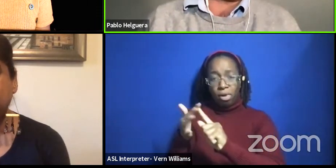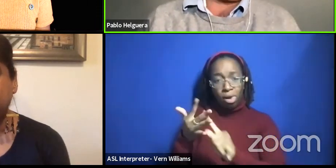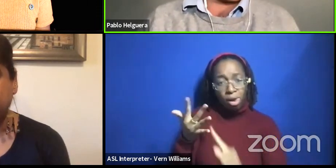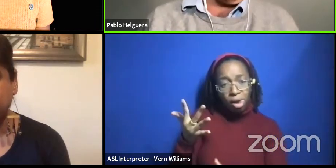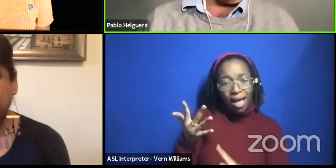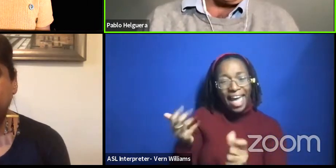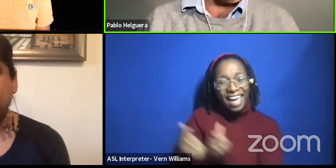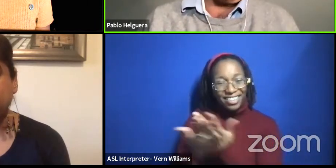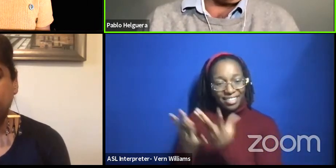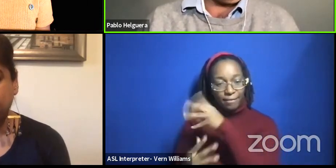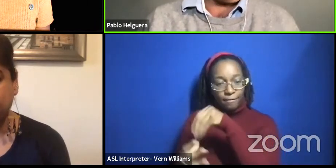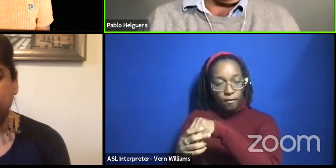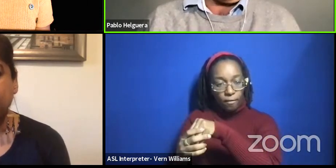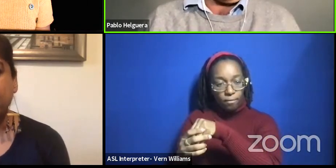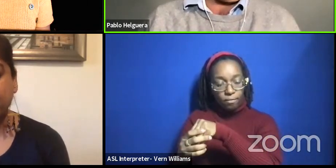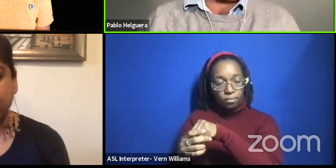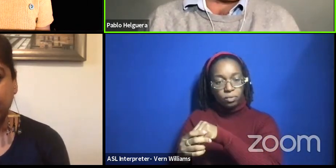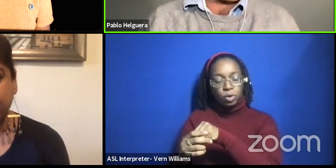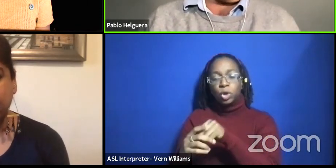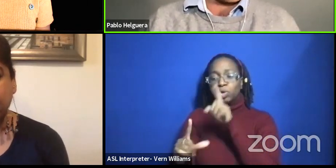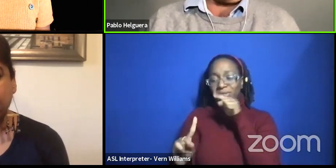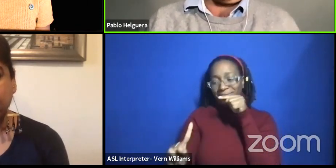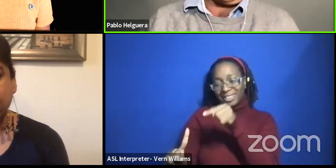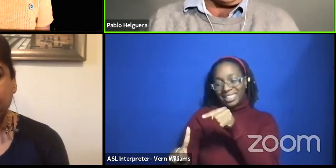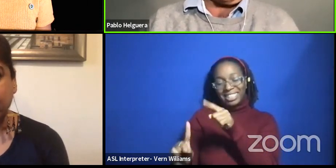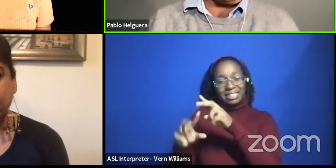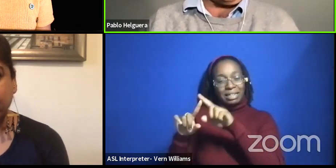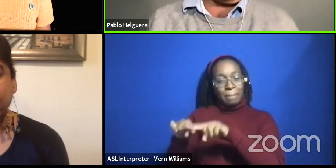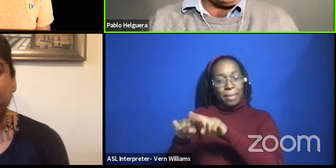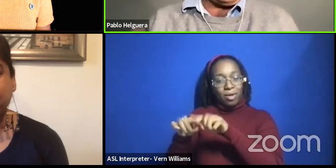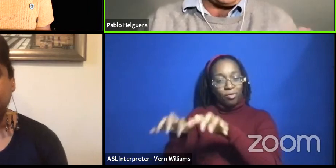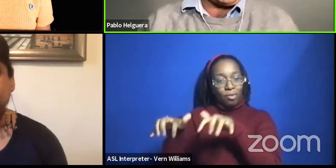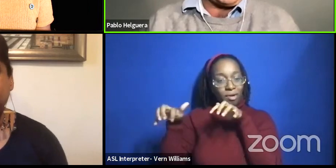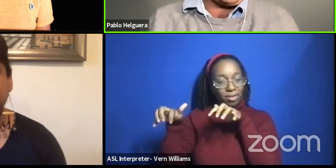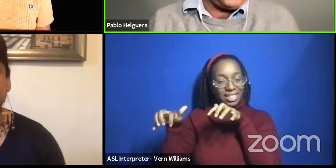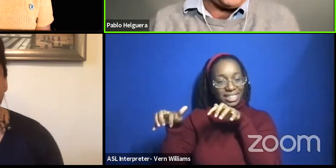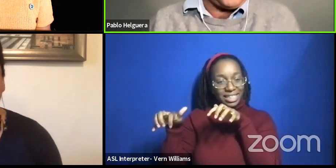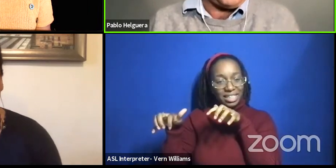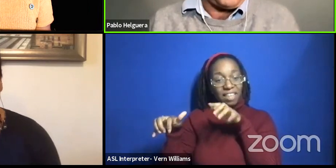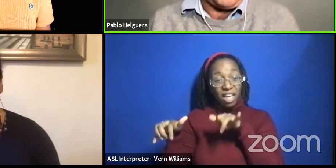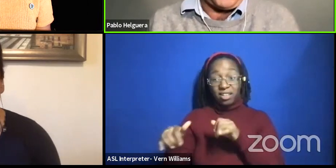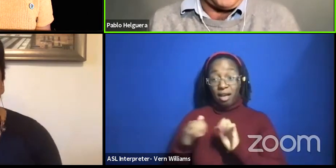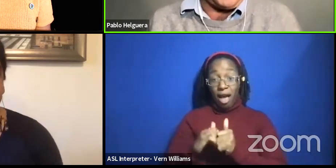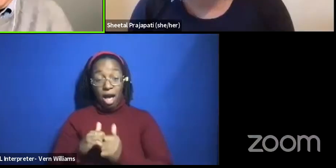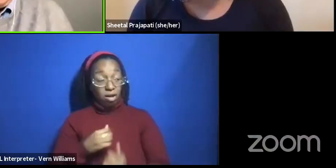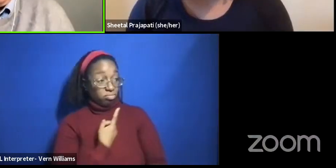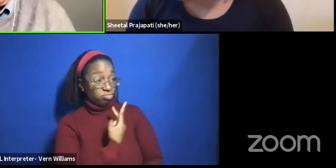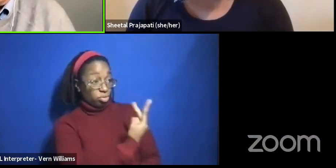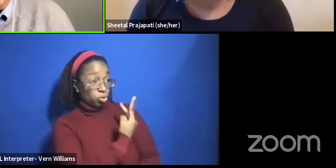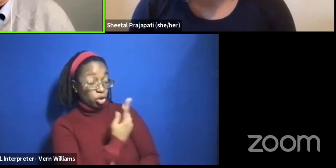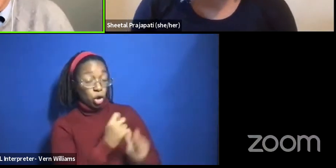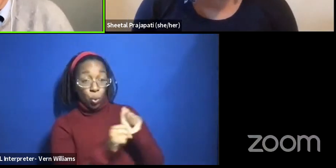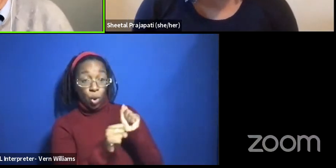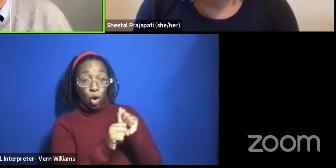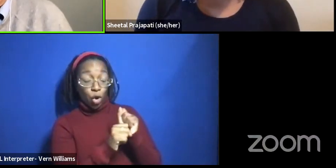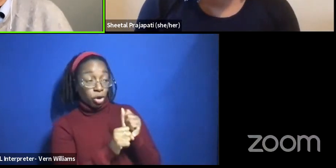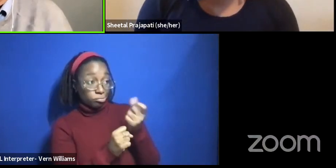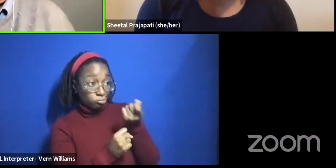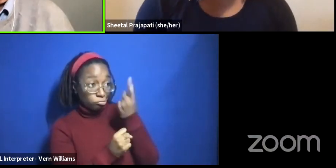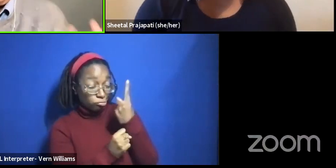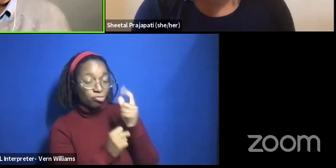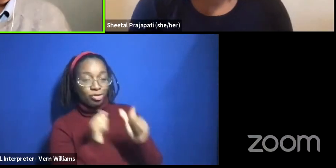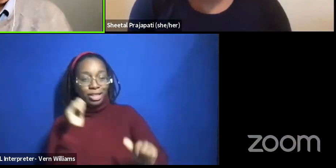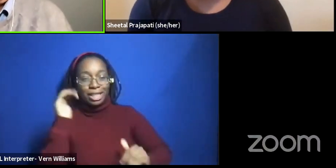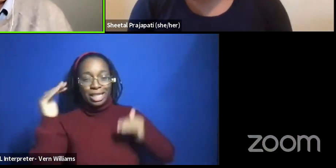specialization is in audiences. And that's where Sheetal and I used to work there in the adult program. So